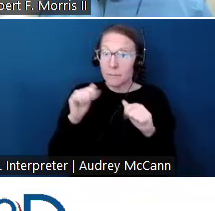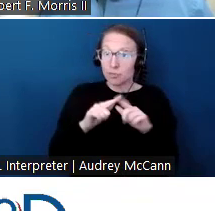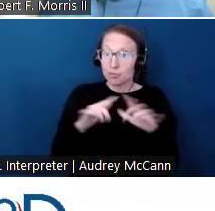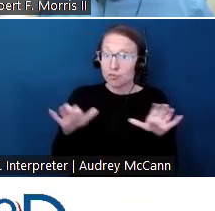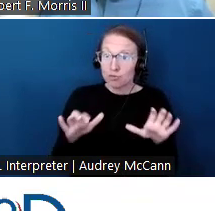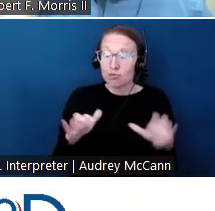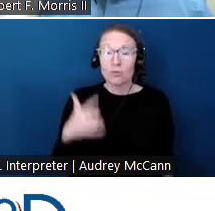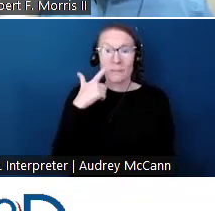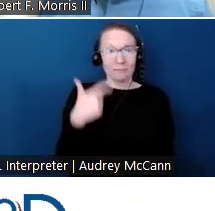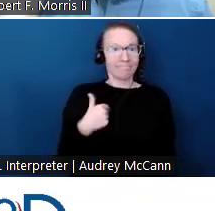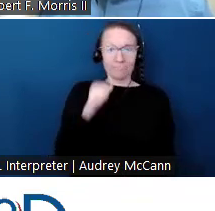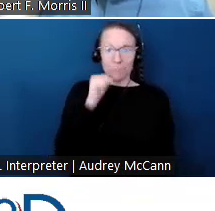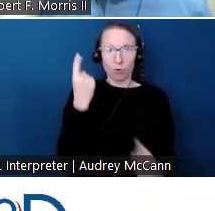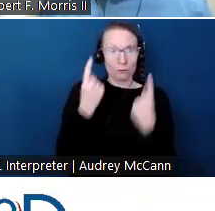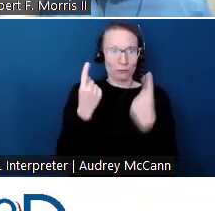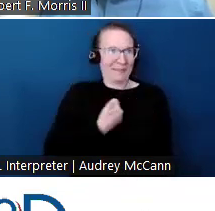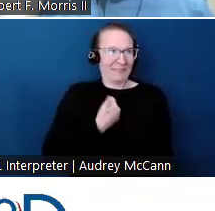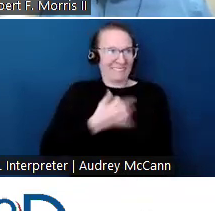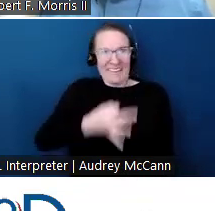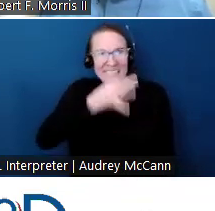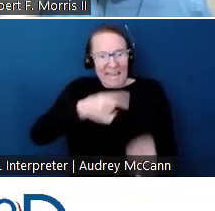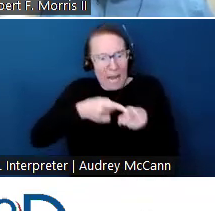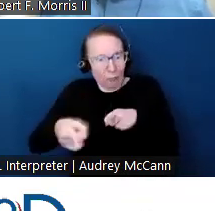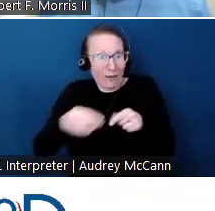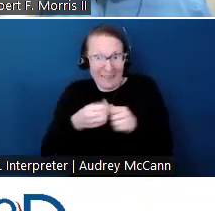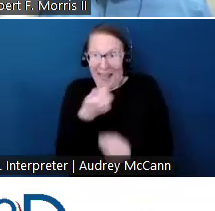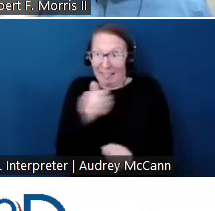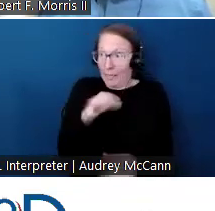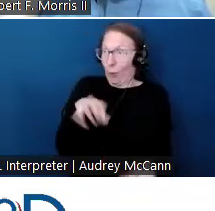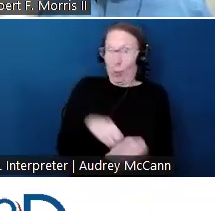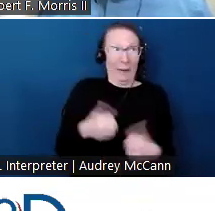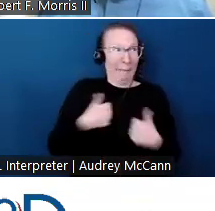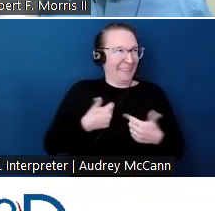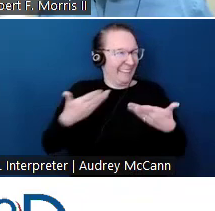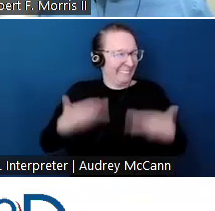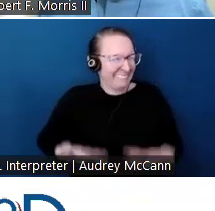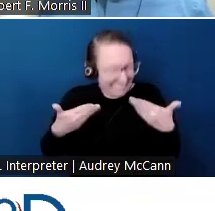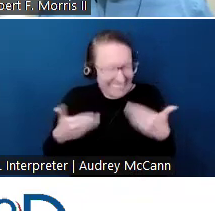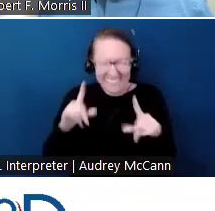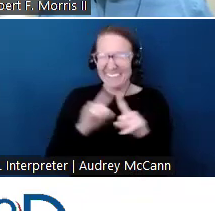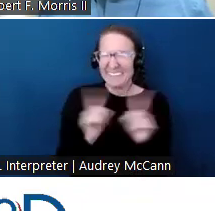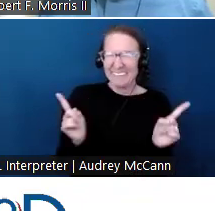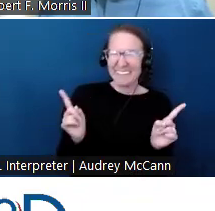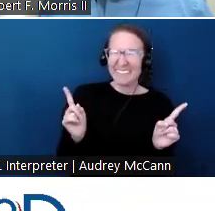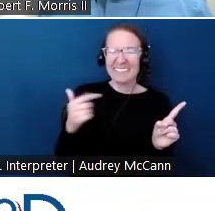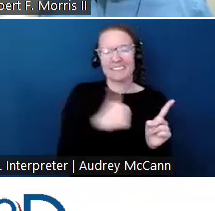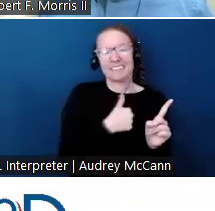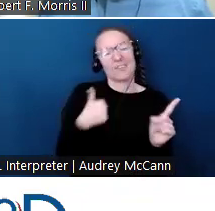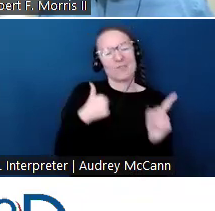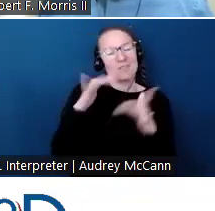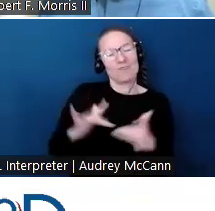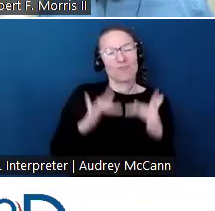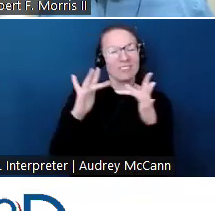Because I don't consider myself an expert in anything, including myself. But we reach out